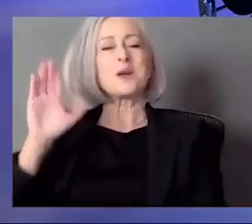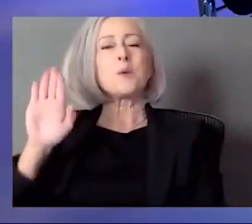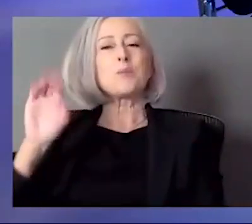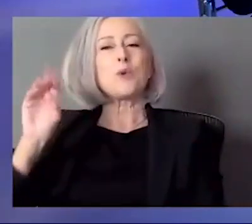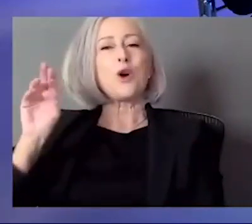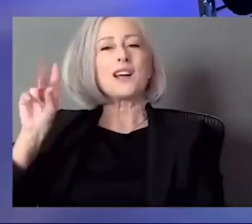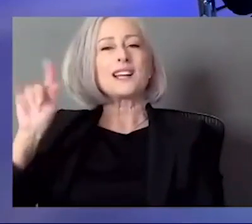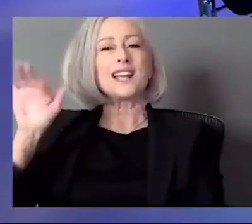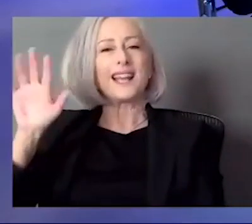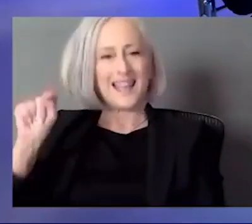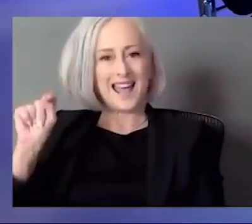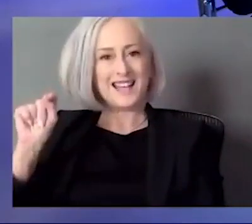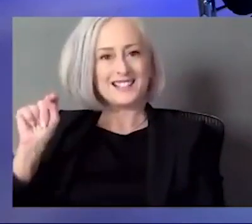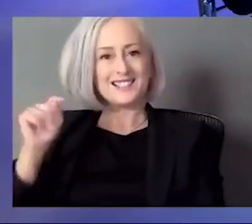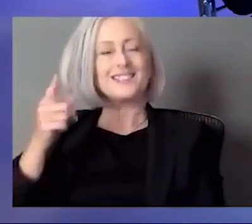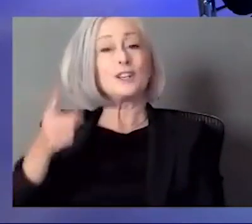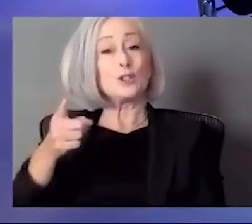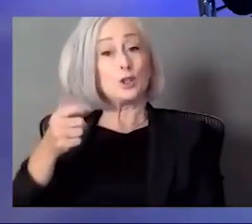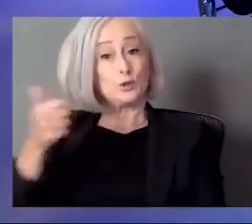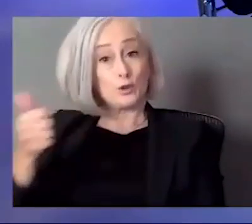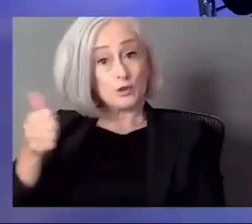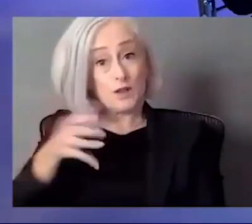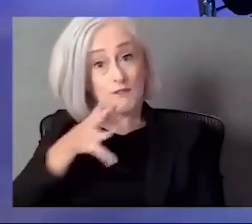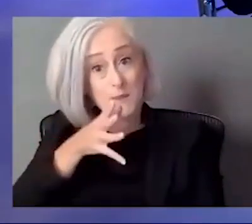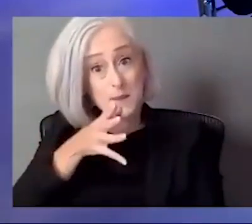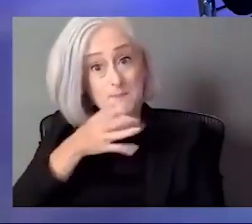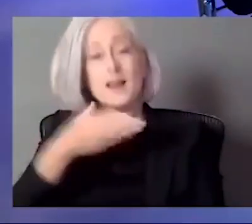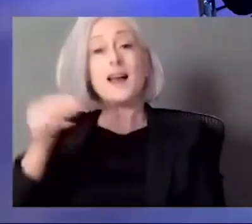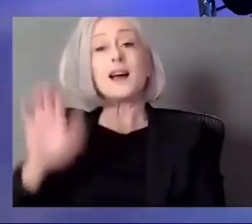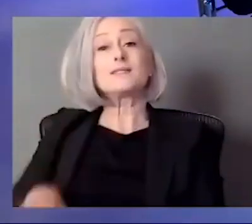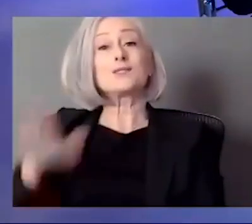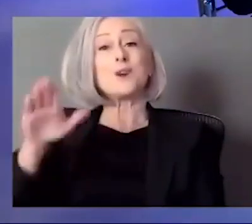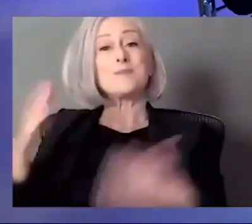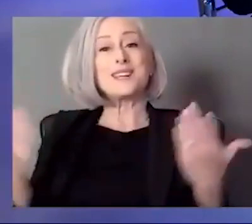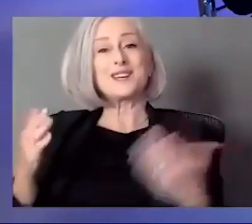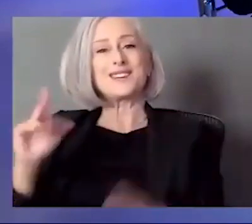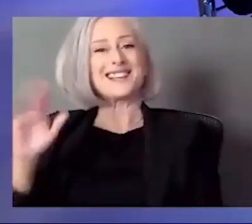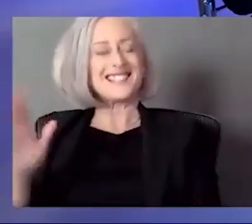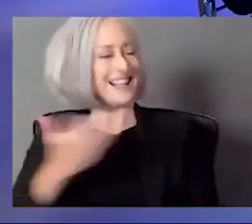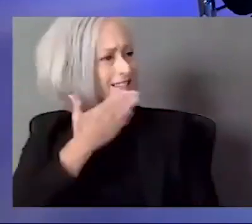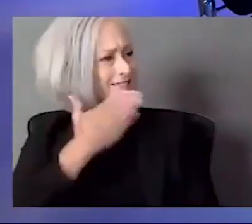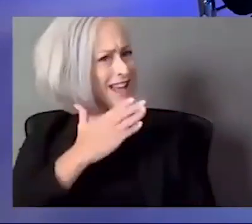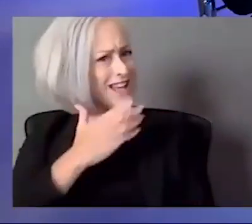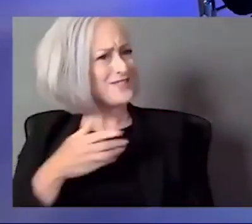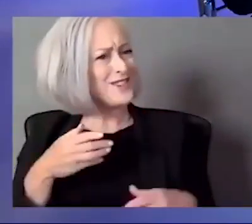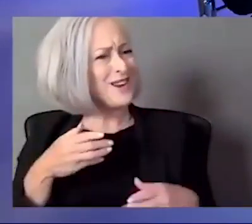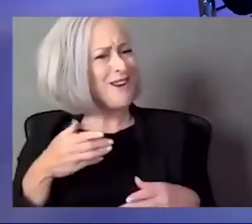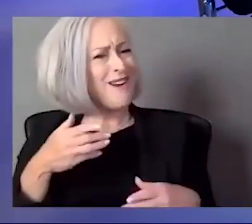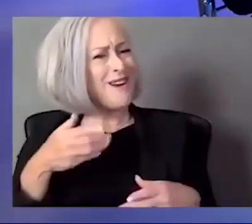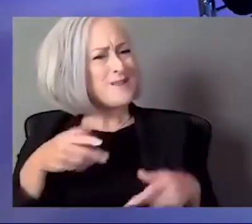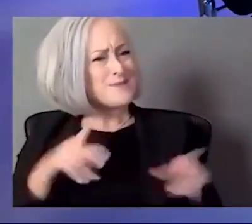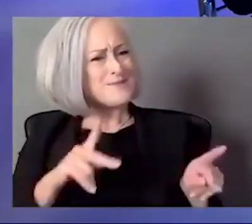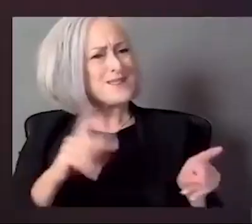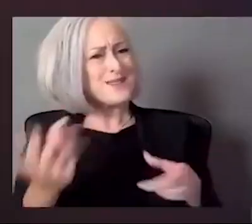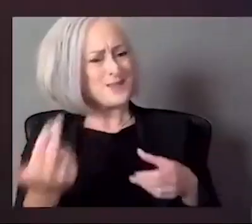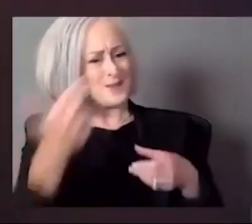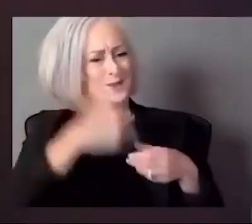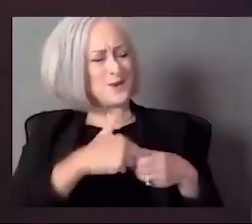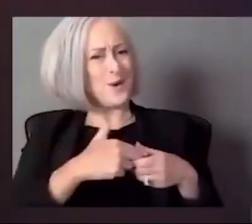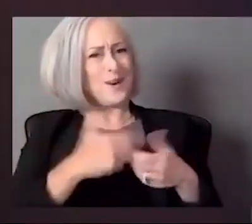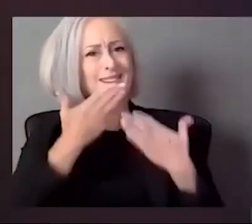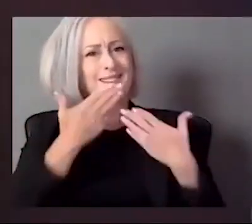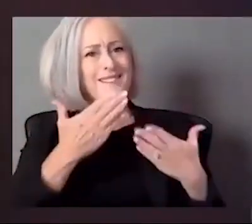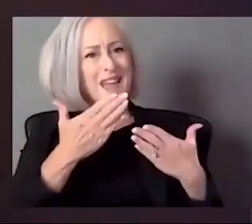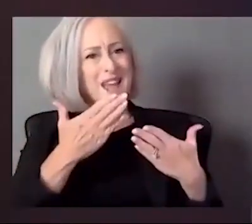native. Let's start with where you grew up. Well, thanks for letting me sit here at the table with you guys. No, you're the best. This is awesome. Appreciate you making room for me. Yeah,